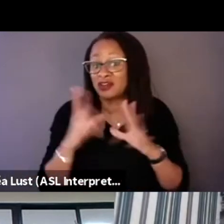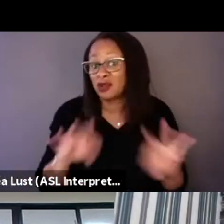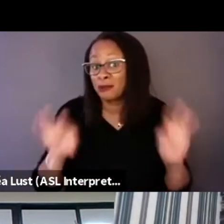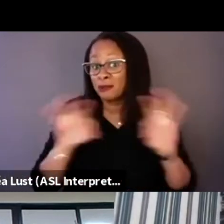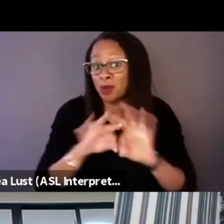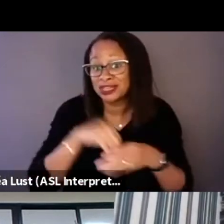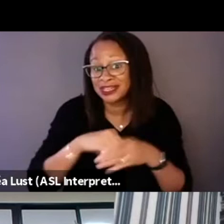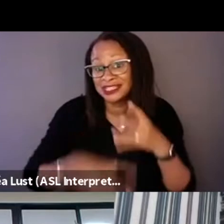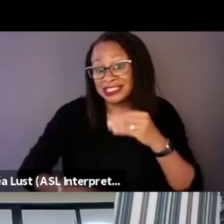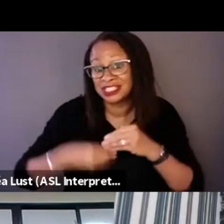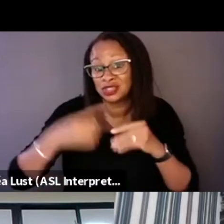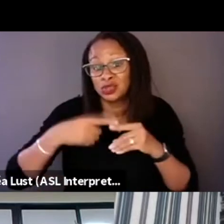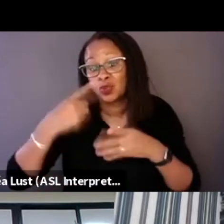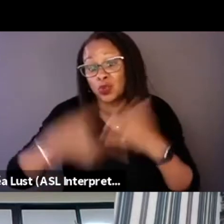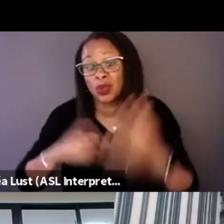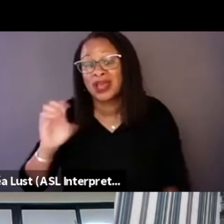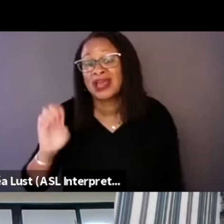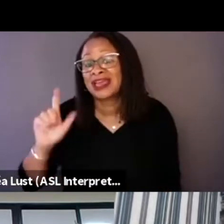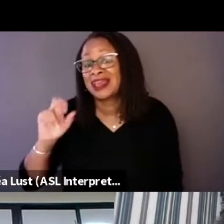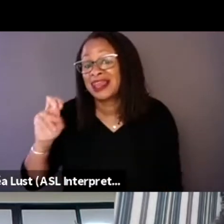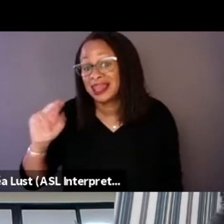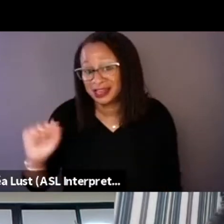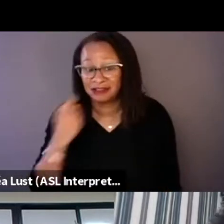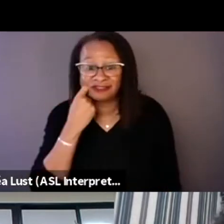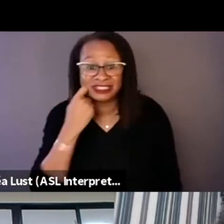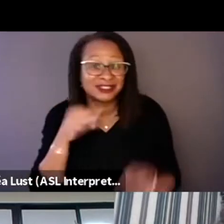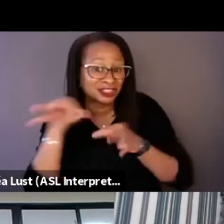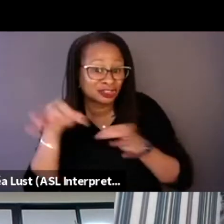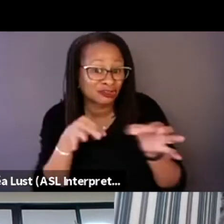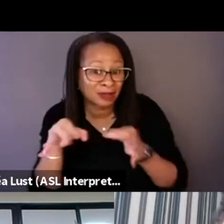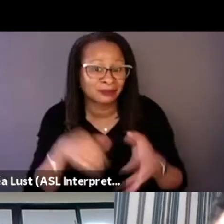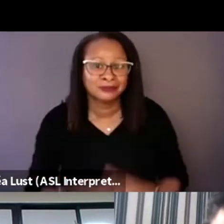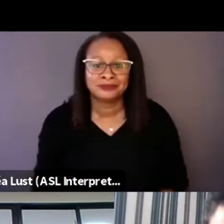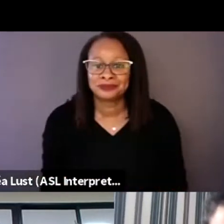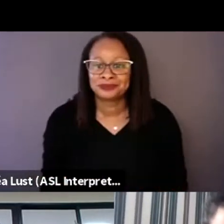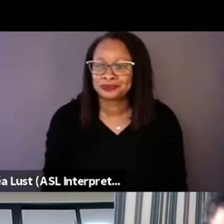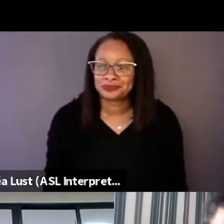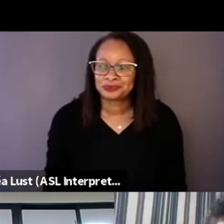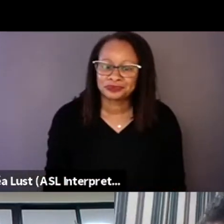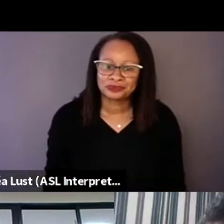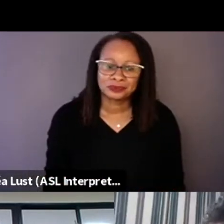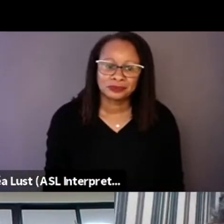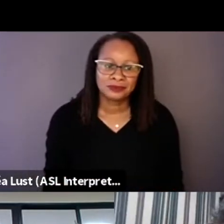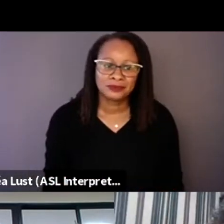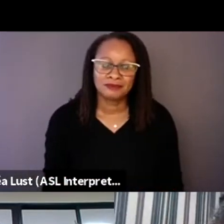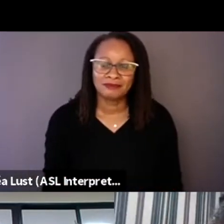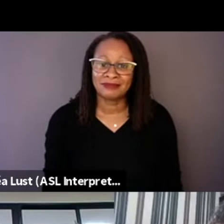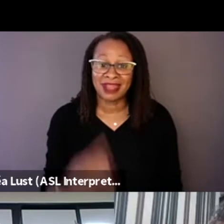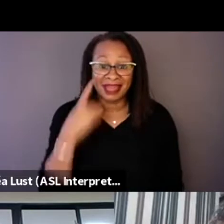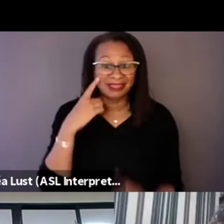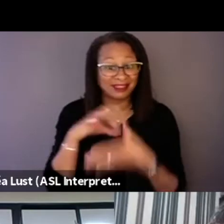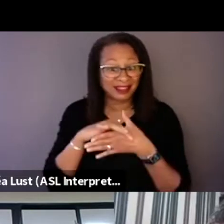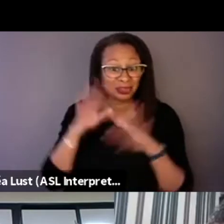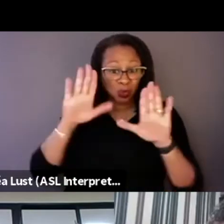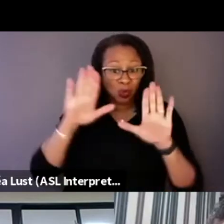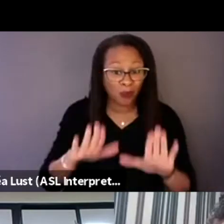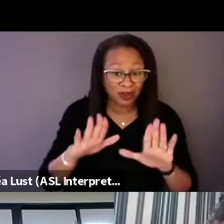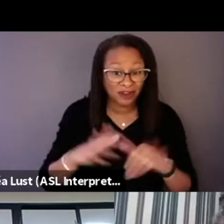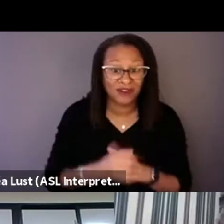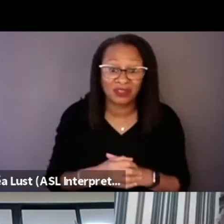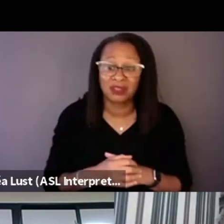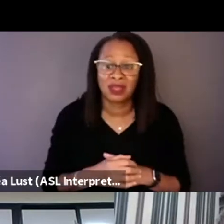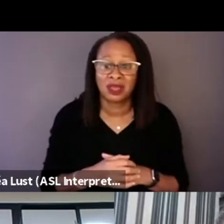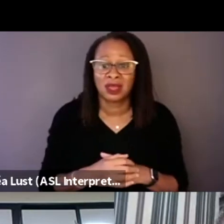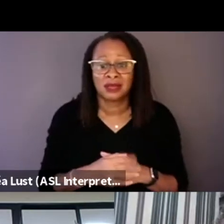what Elena described. I think that context is wonderful because, I mean, what